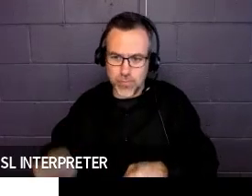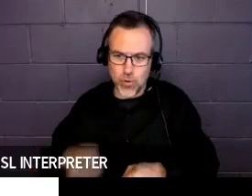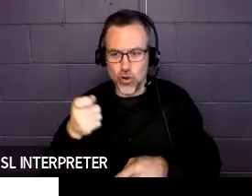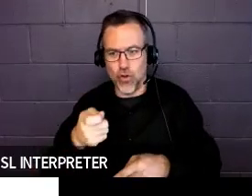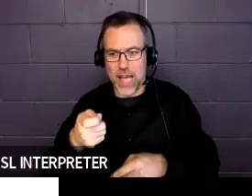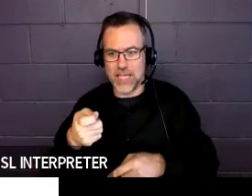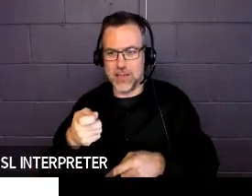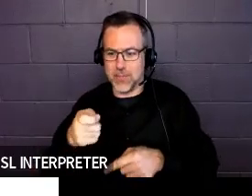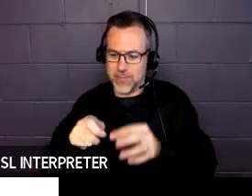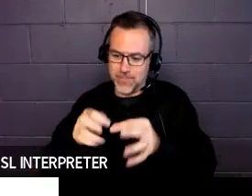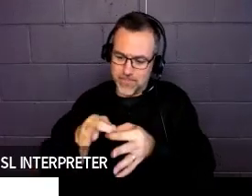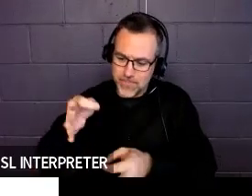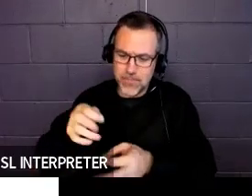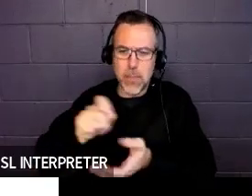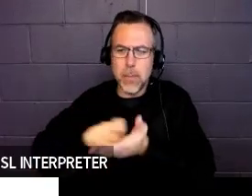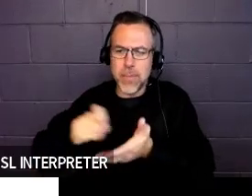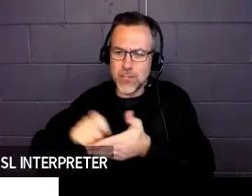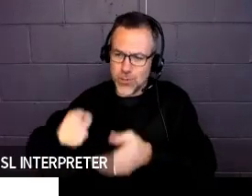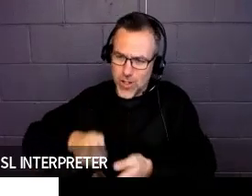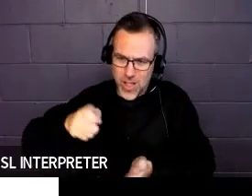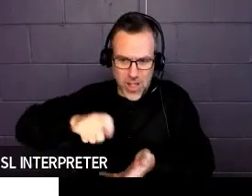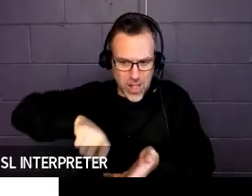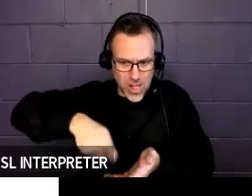got that more specific skill gap